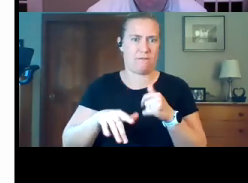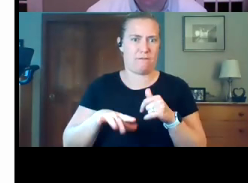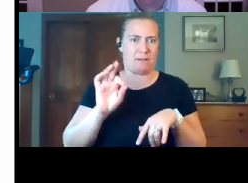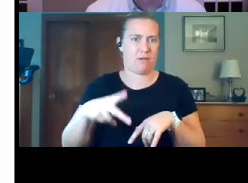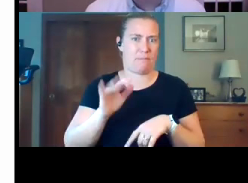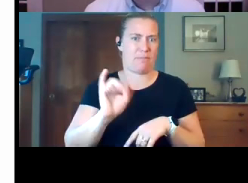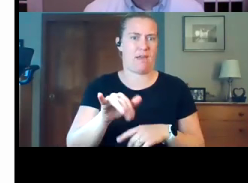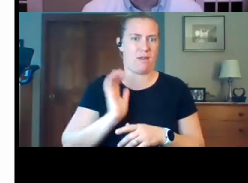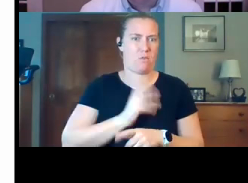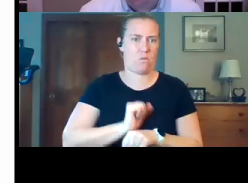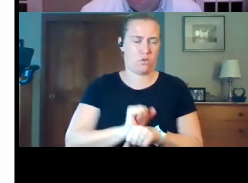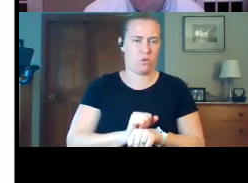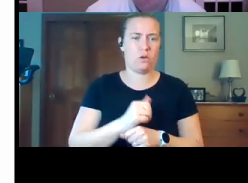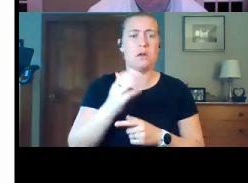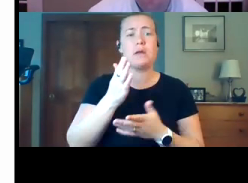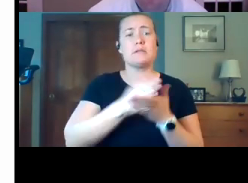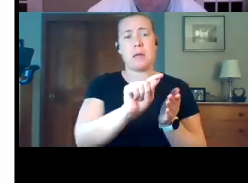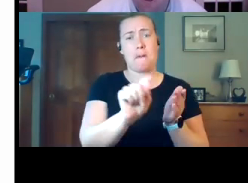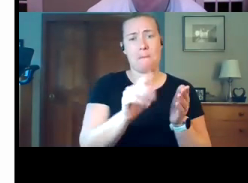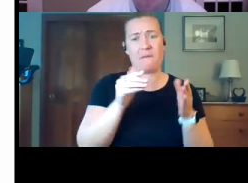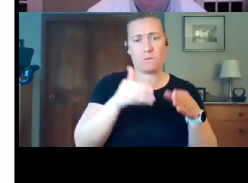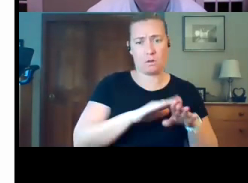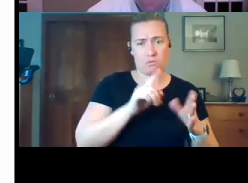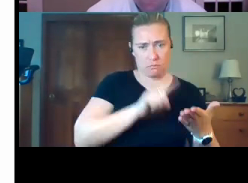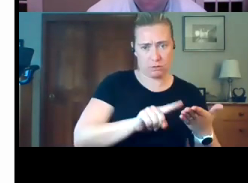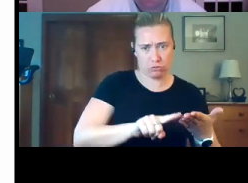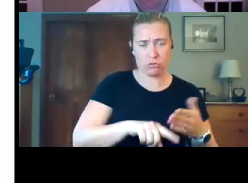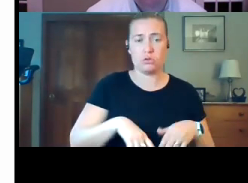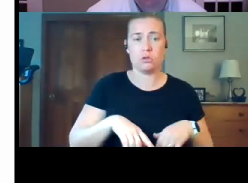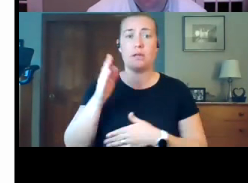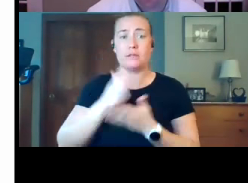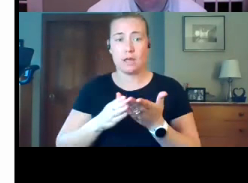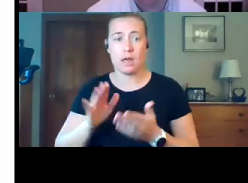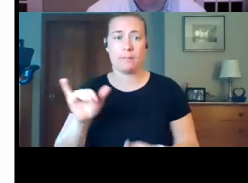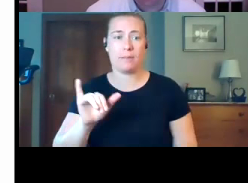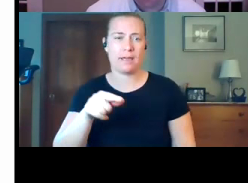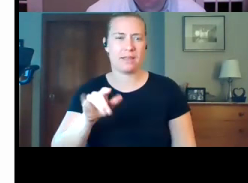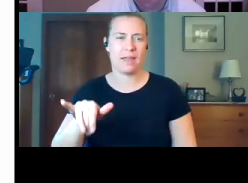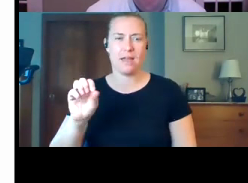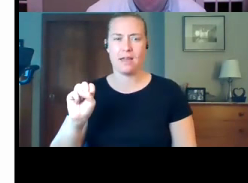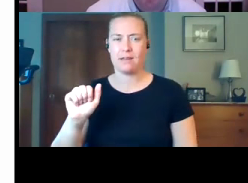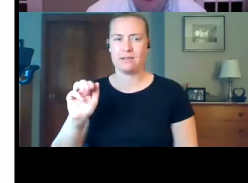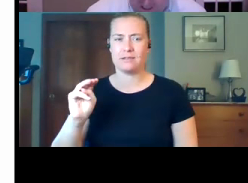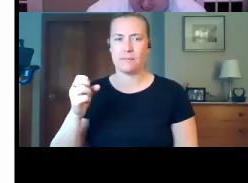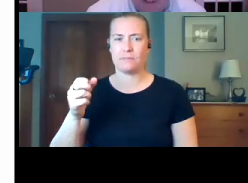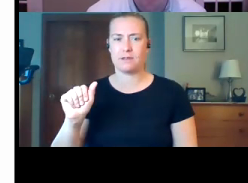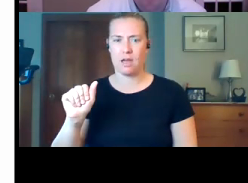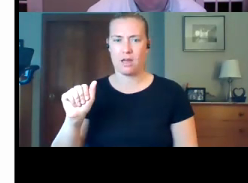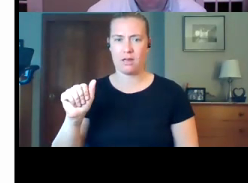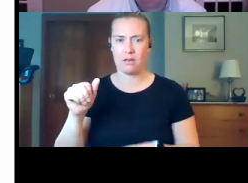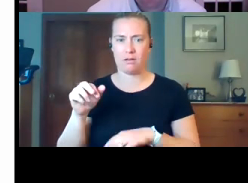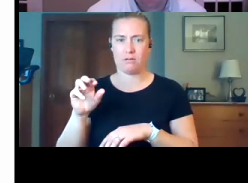some of which is more focused on research, and some of which, for instance, the SAMHSA reference here is really focused on providing guidance